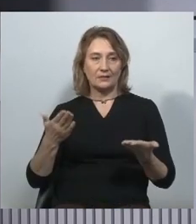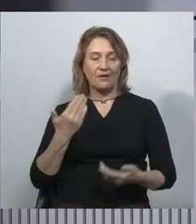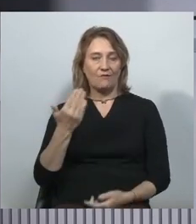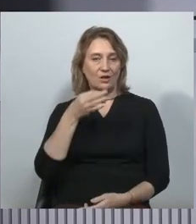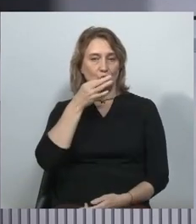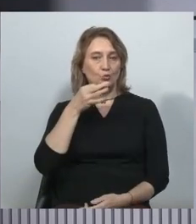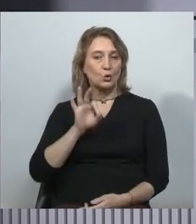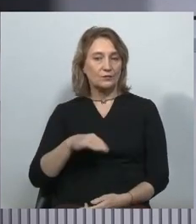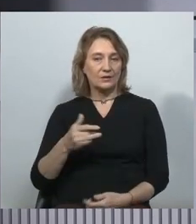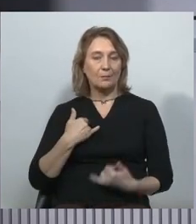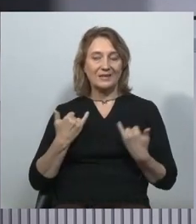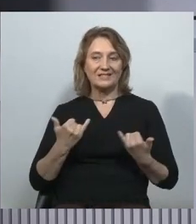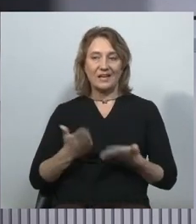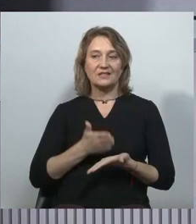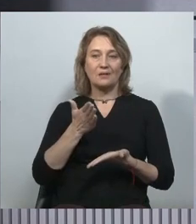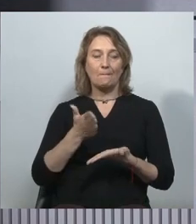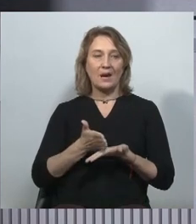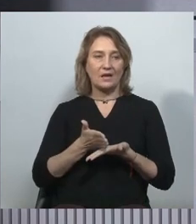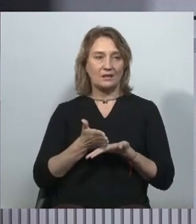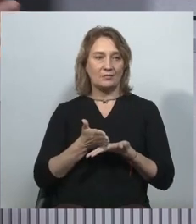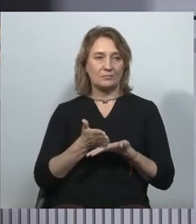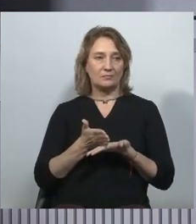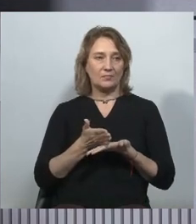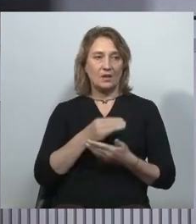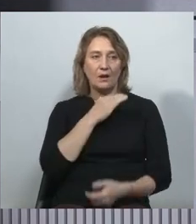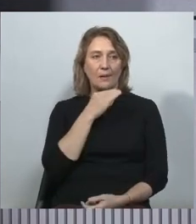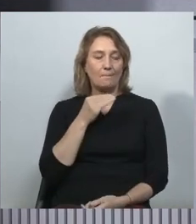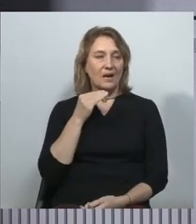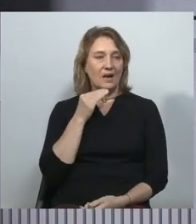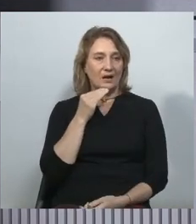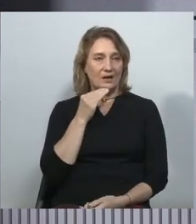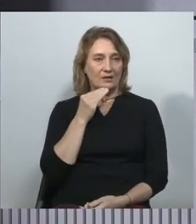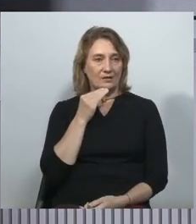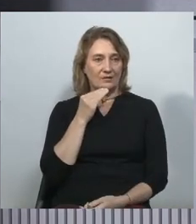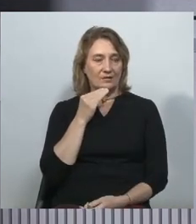please, based on your experience, we have now